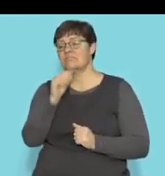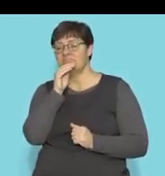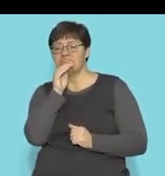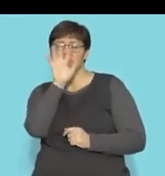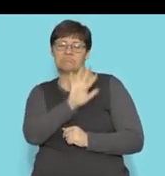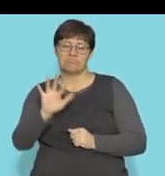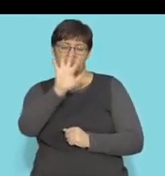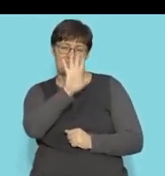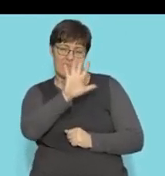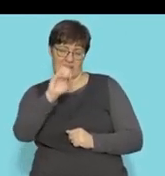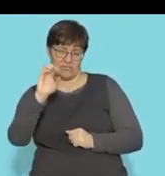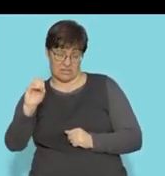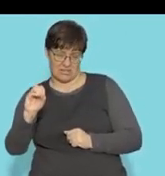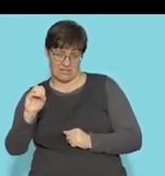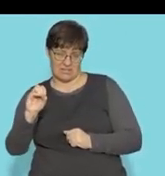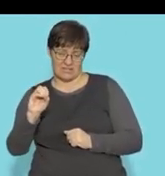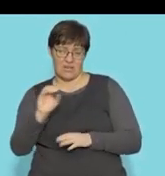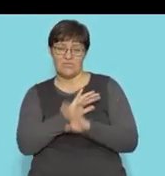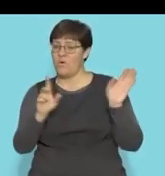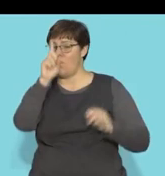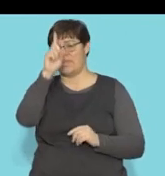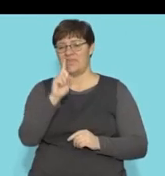around 500, not